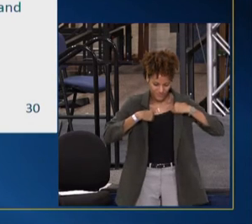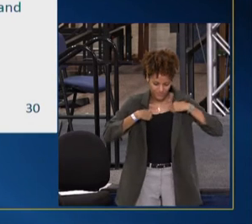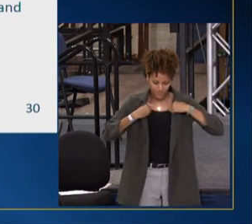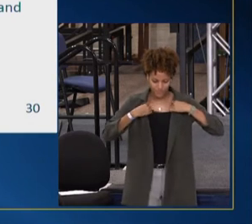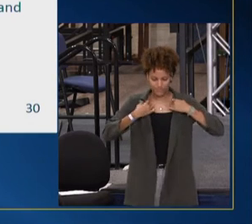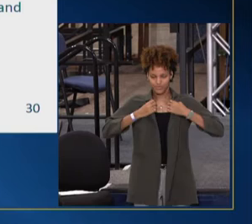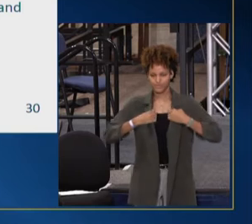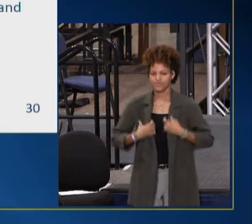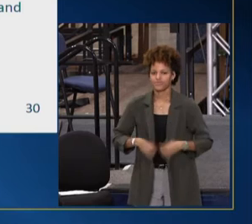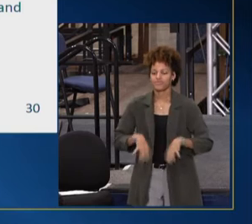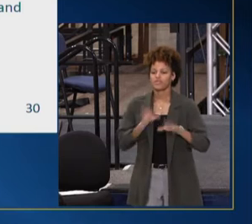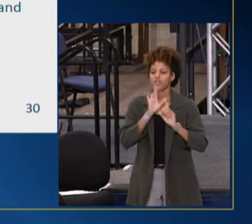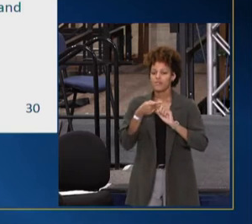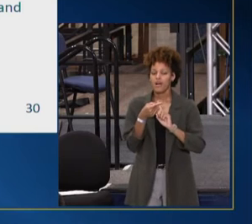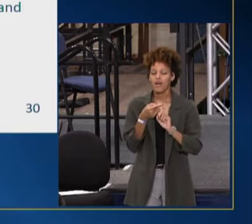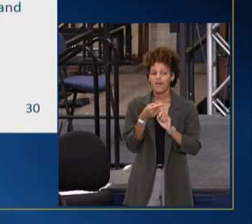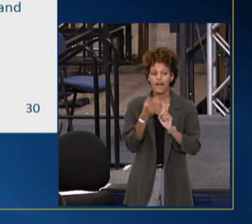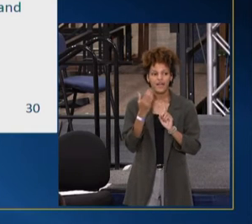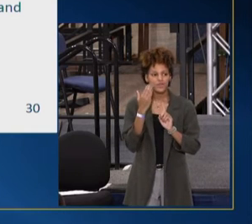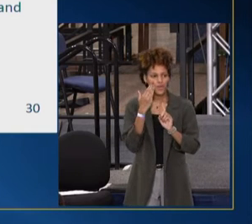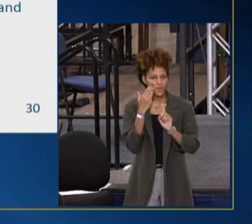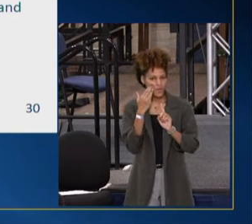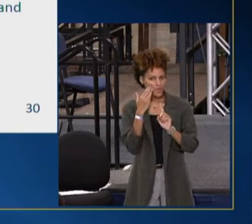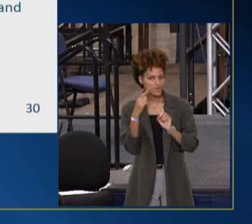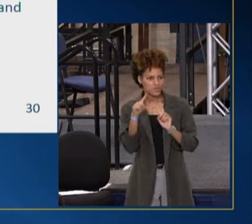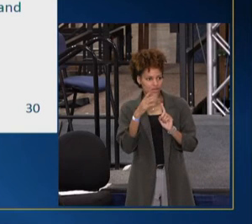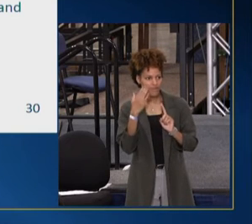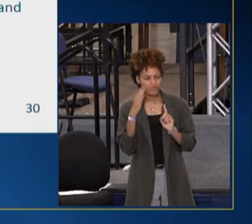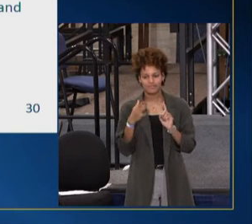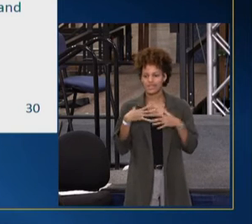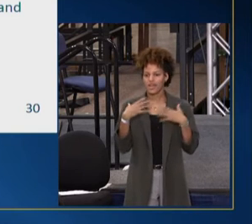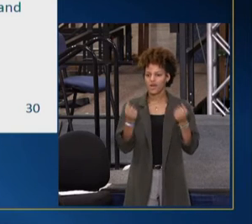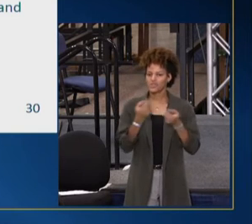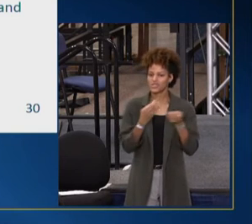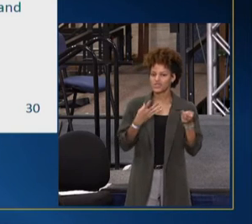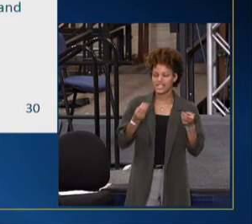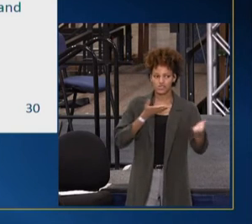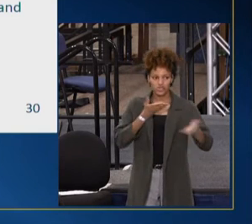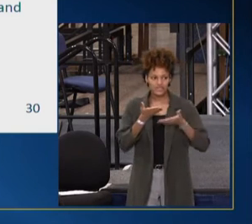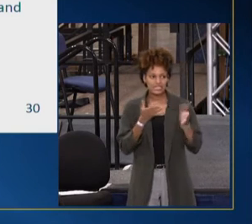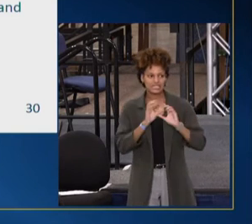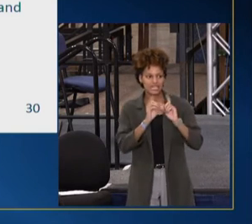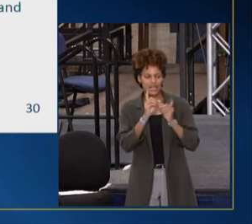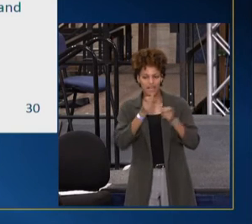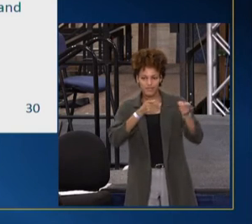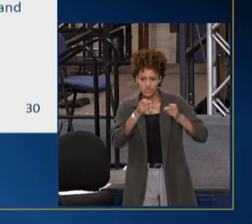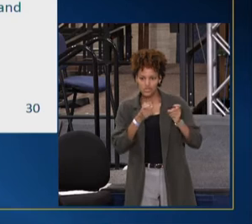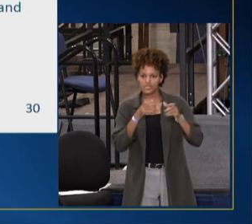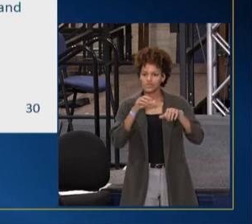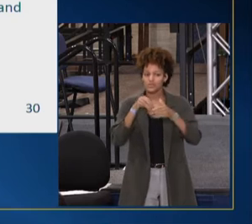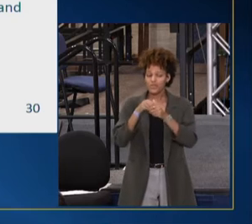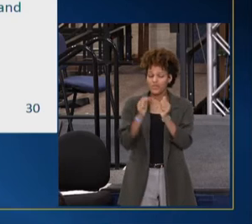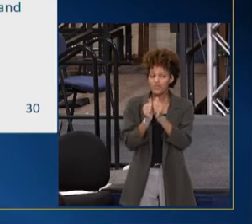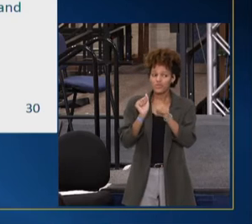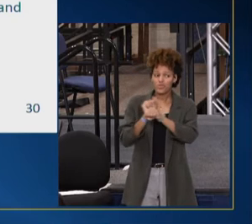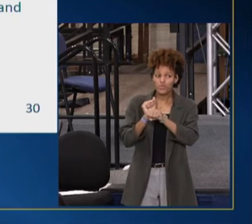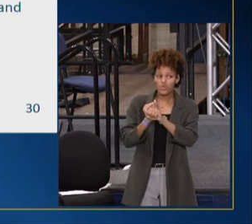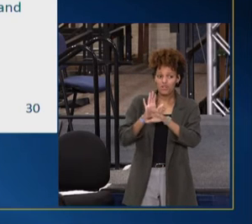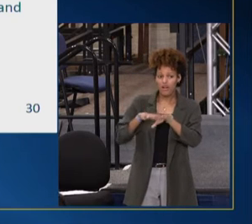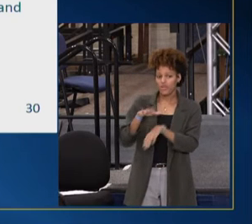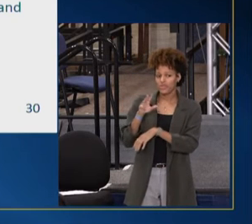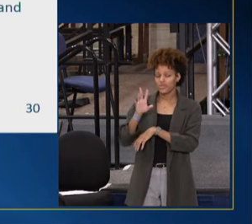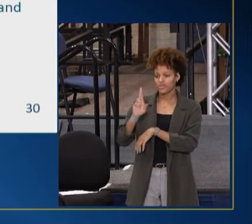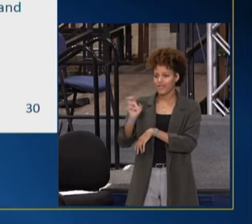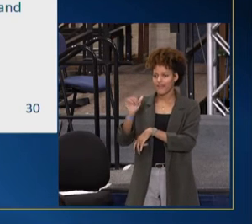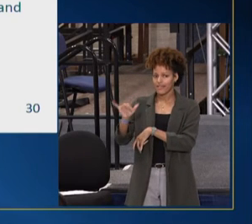just to talk a little bit about, I know many of you know us at the Health Resources and Services Administration for our work in the Ryan White program. Many of